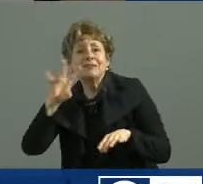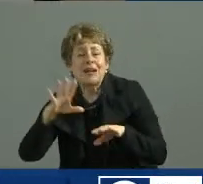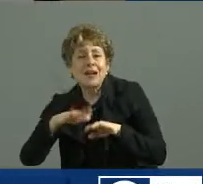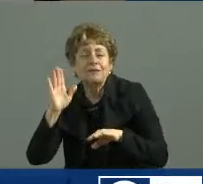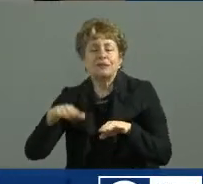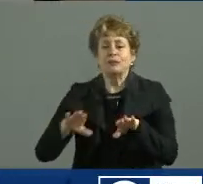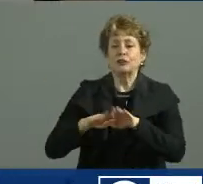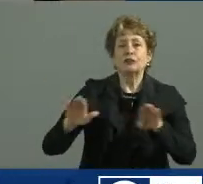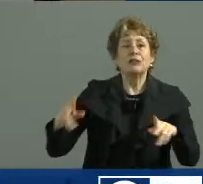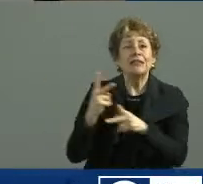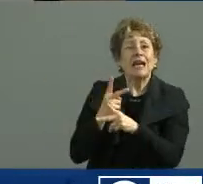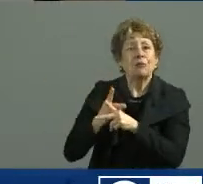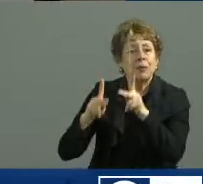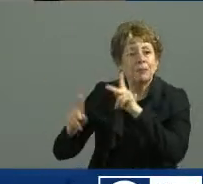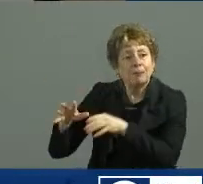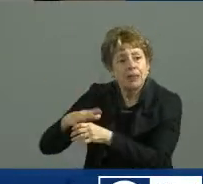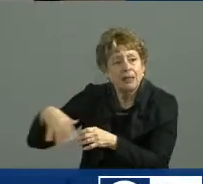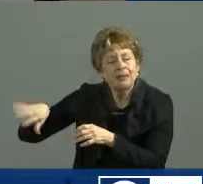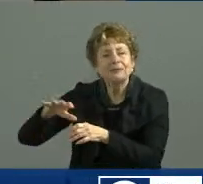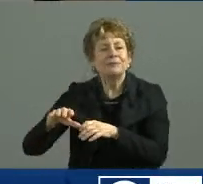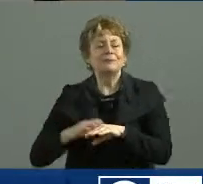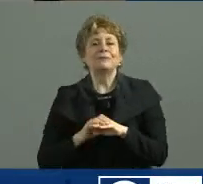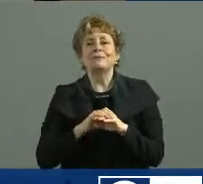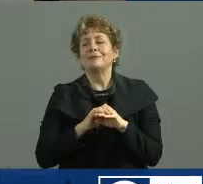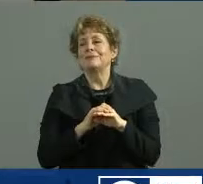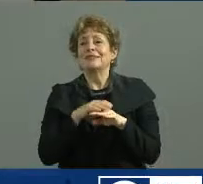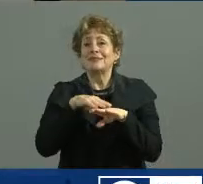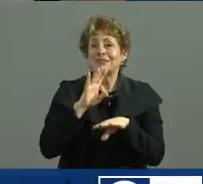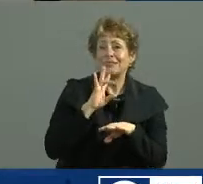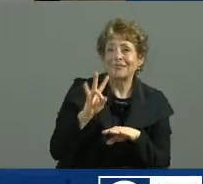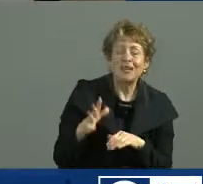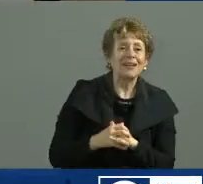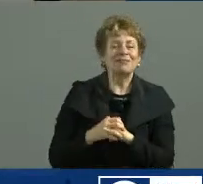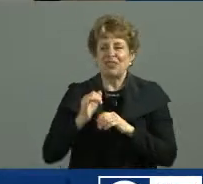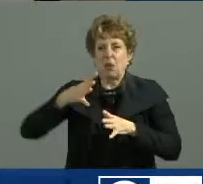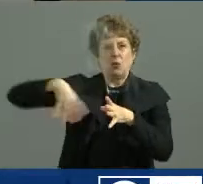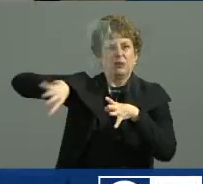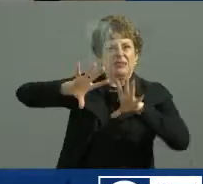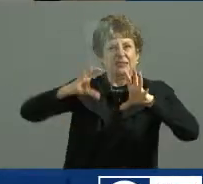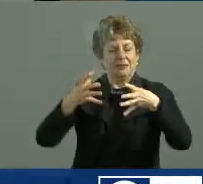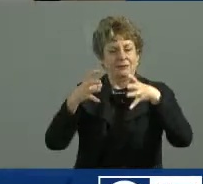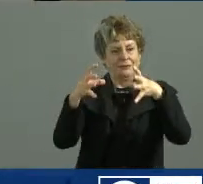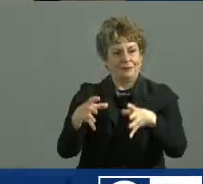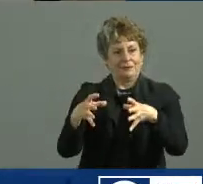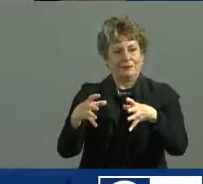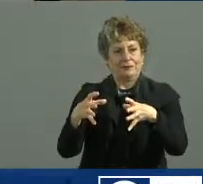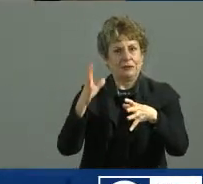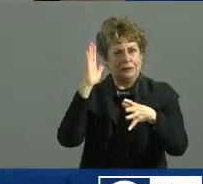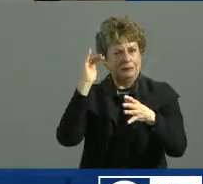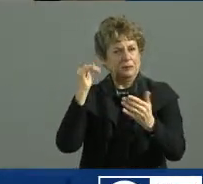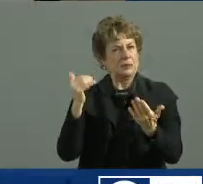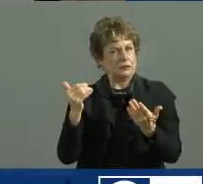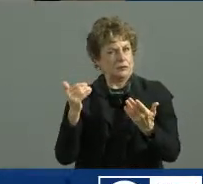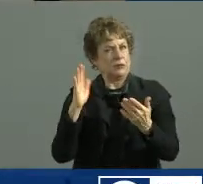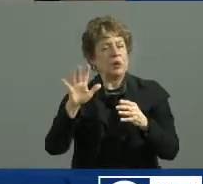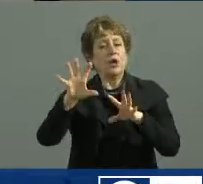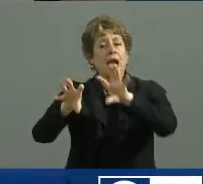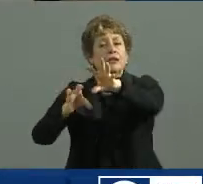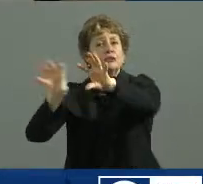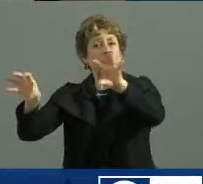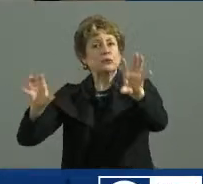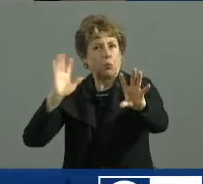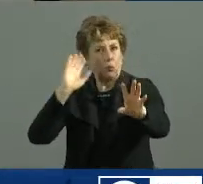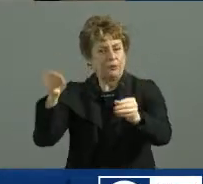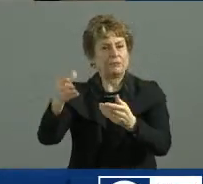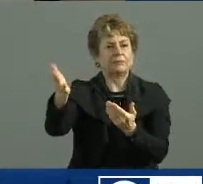staff, and those that are 75 and older. We expect that most counties, including Maricopa County and Pima County, to be in